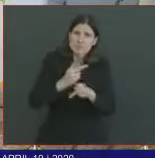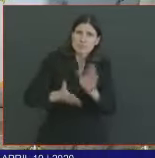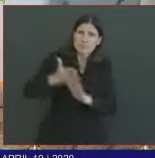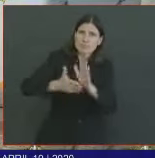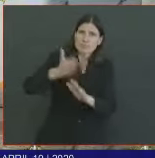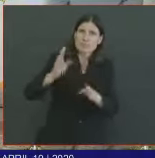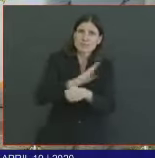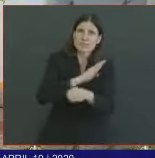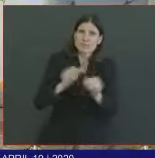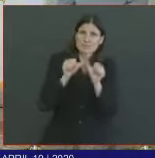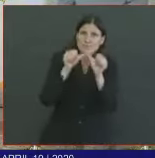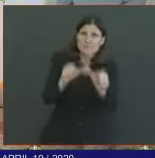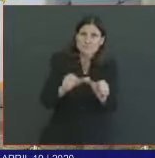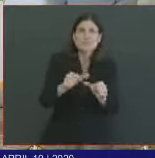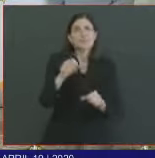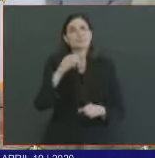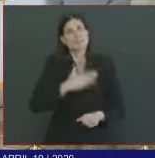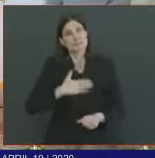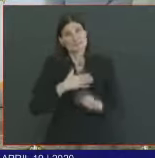to Dr. McDonald.